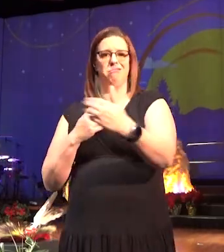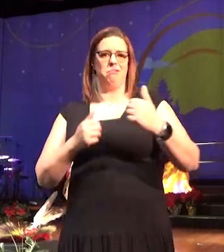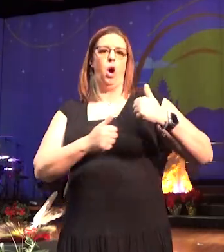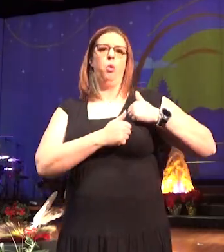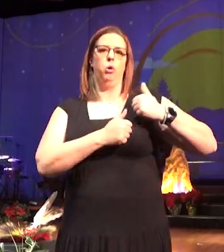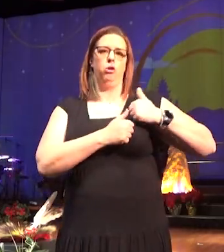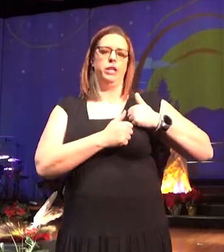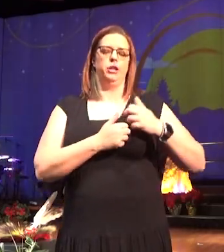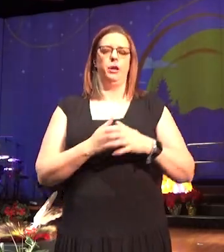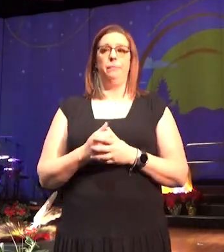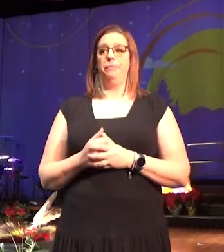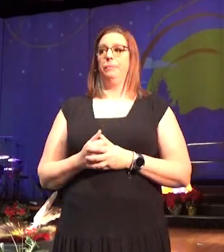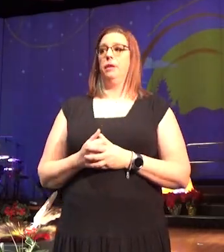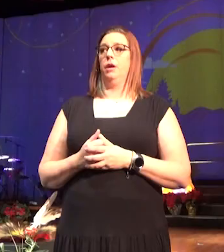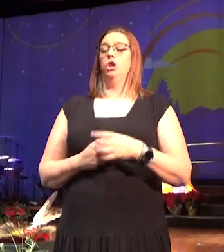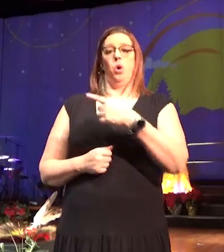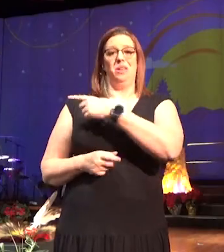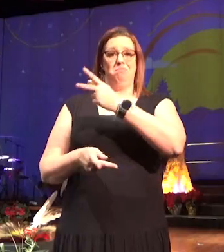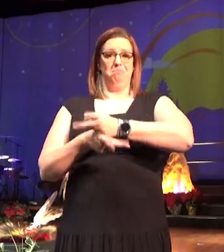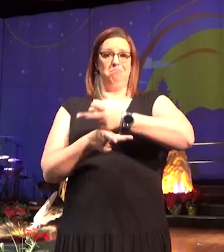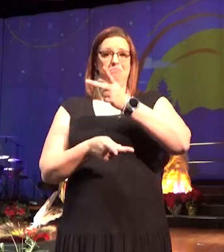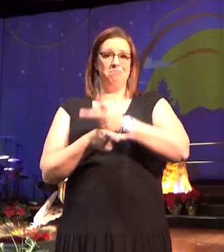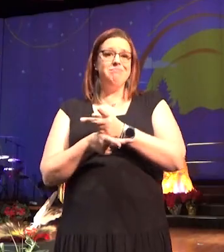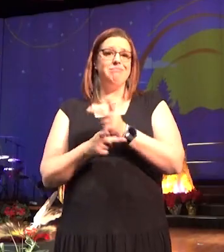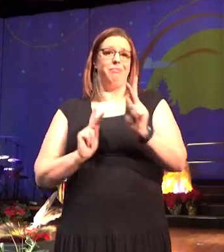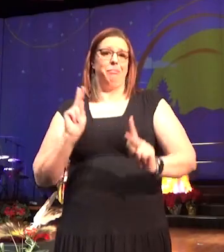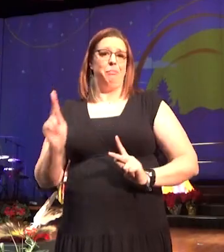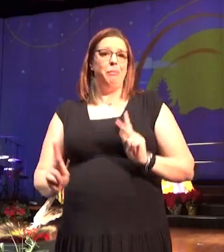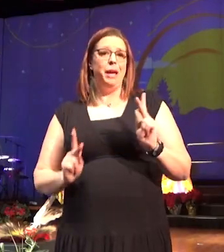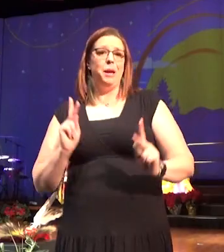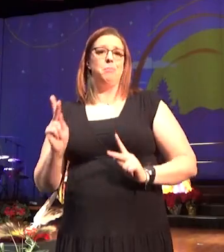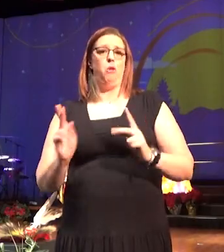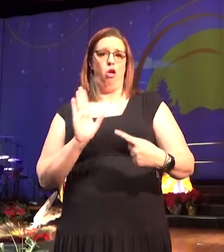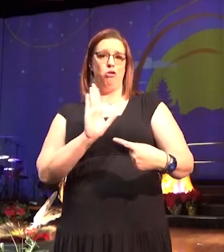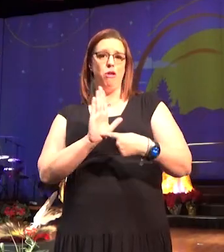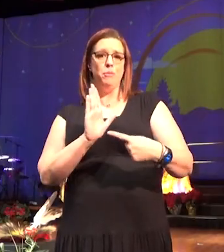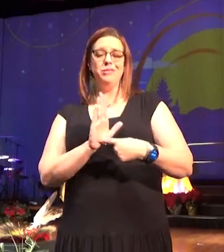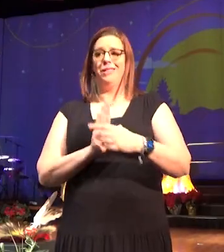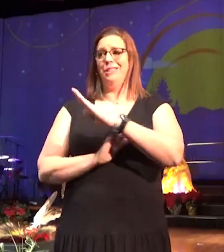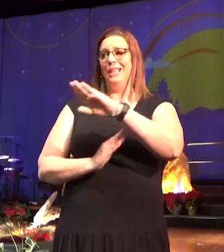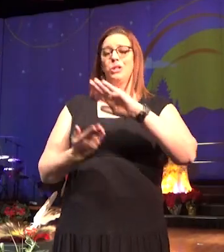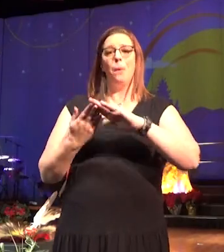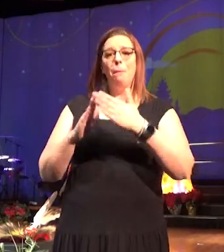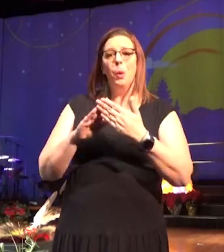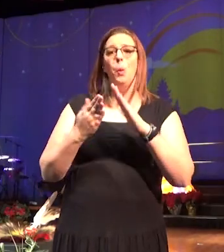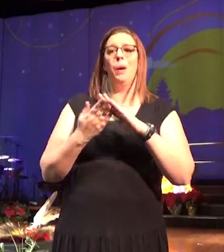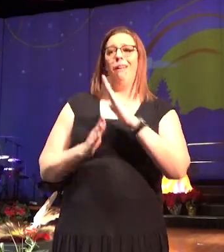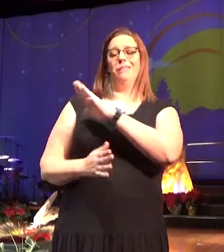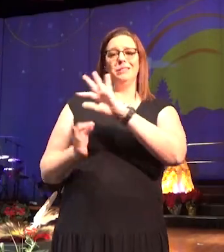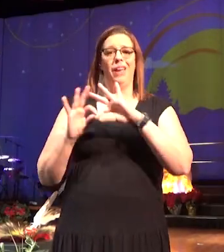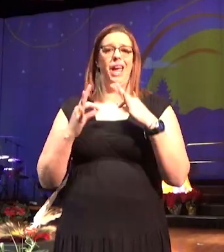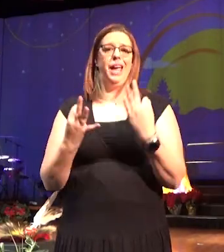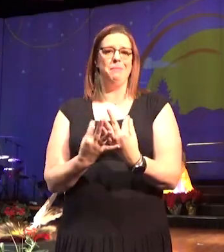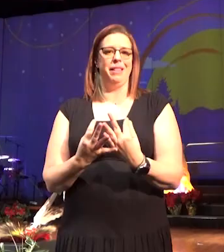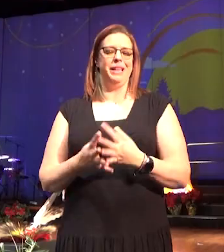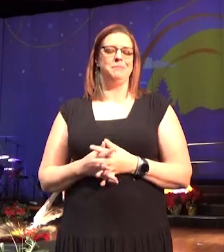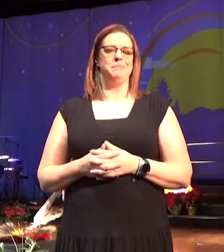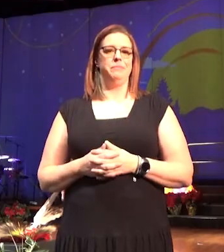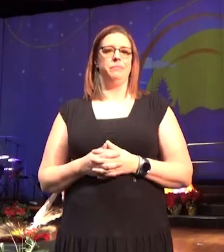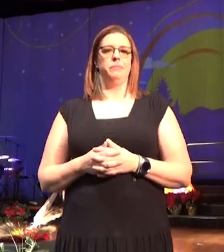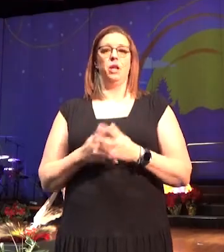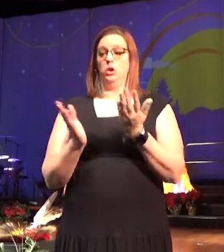so, in this way, he takes care of the people. He represents his community in a good way, his family. So